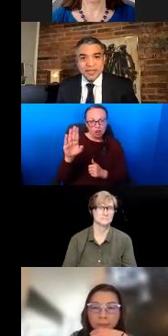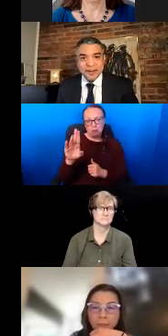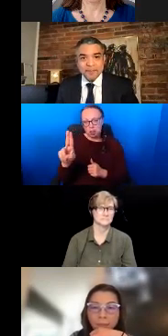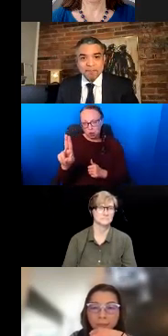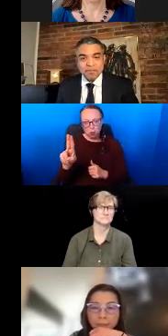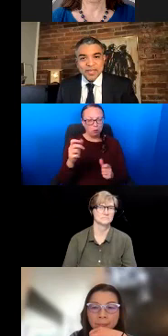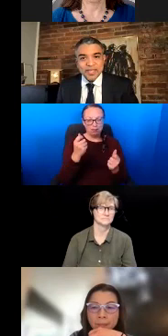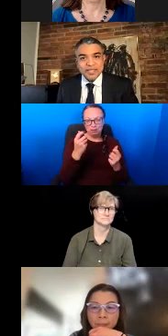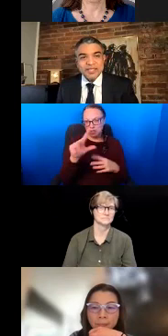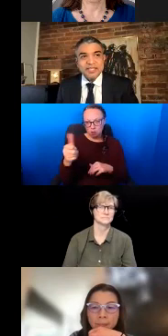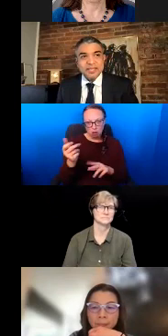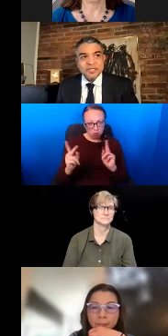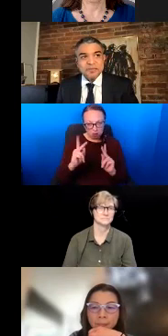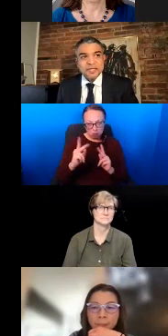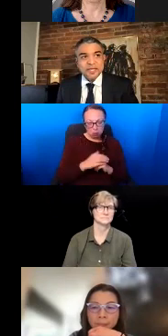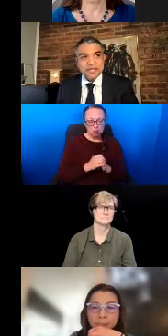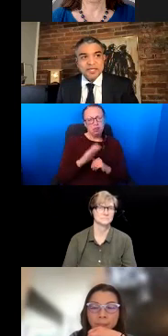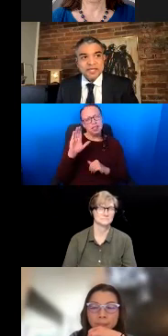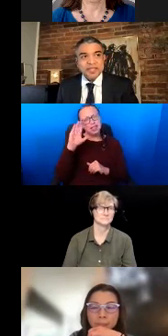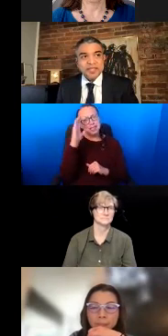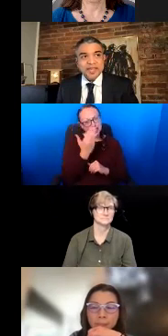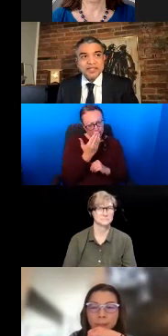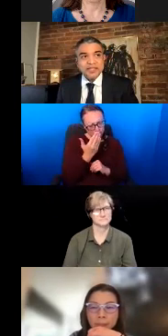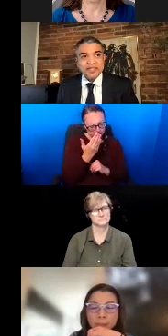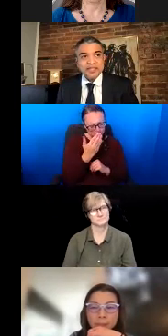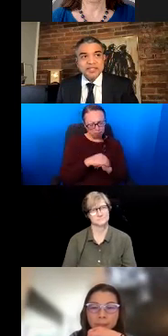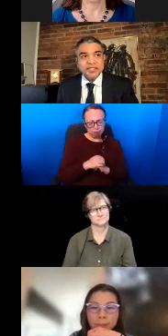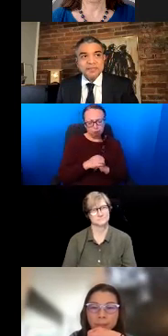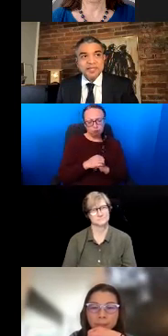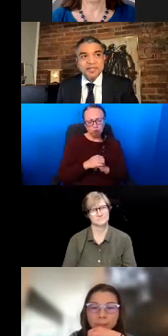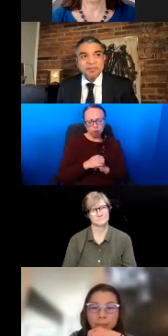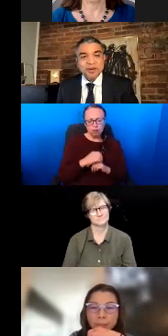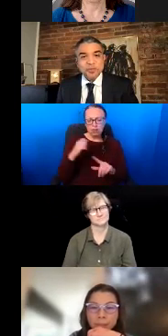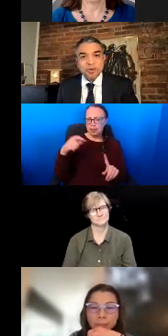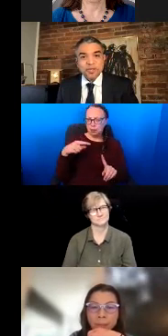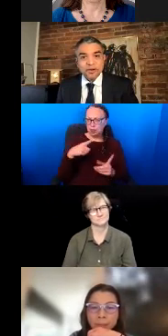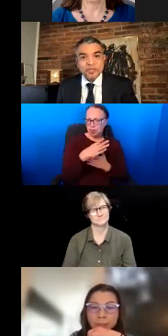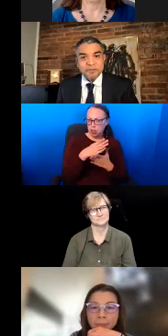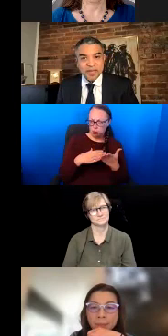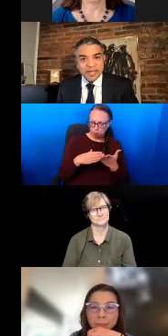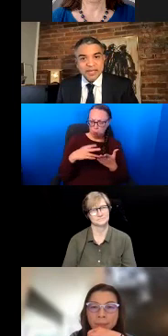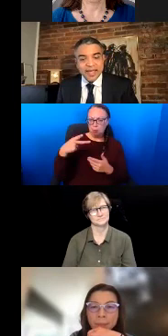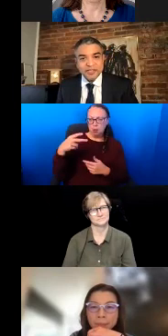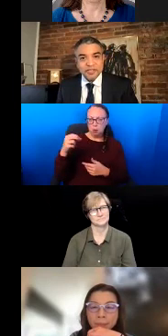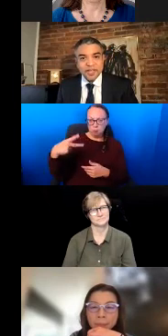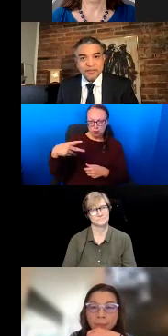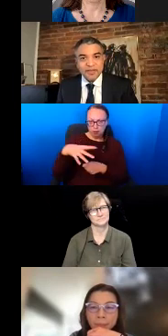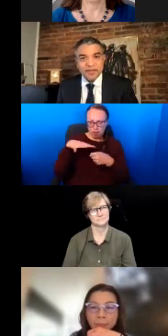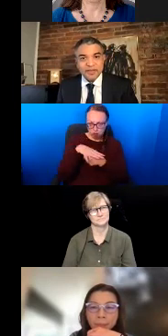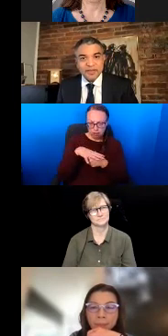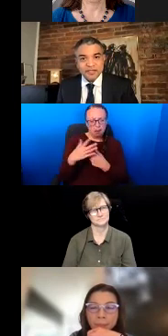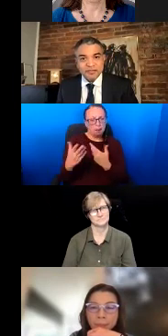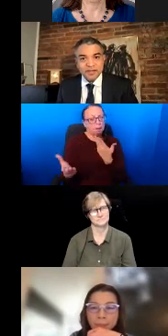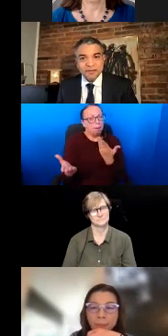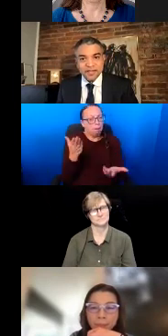and it seemed to be the case that stimulating the pars opercularis may actually have